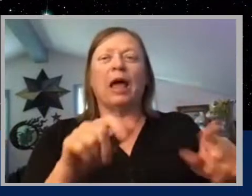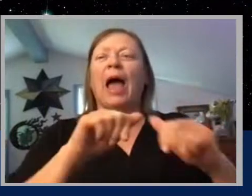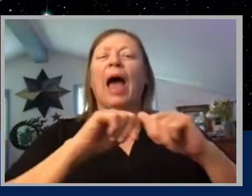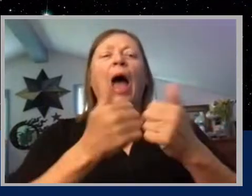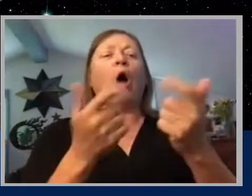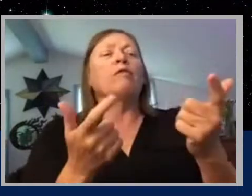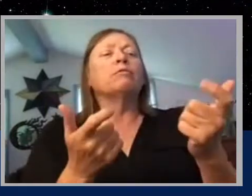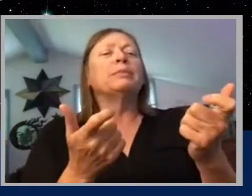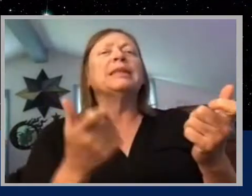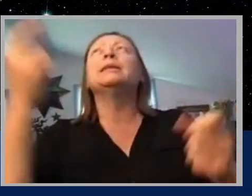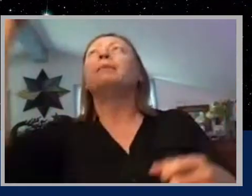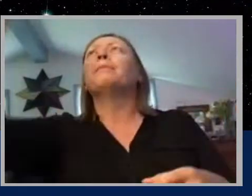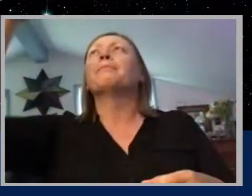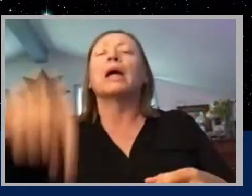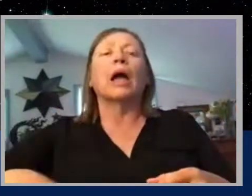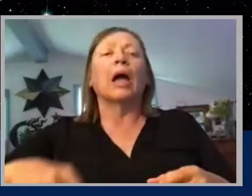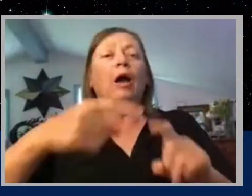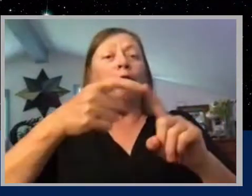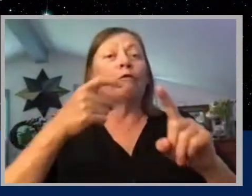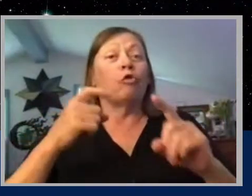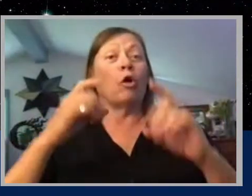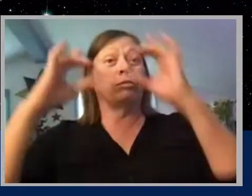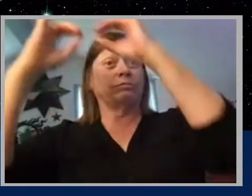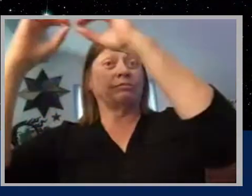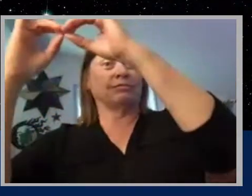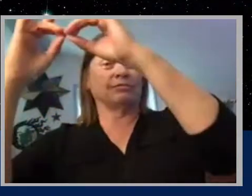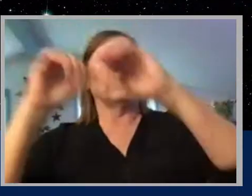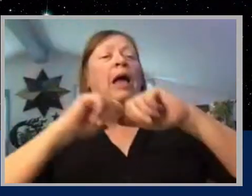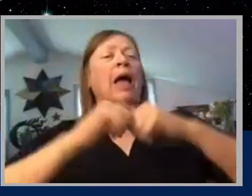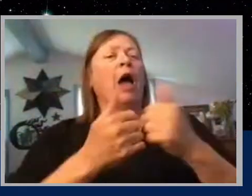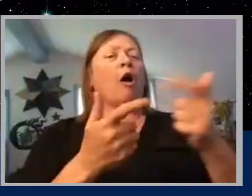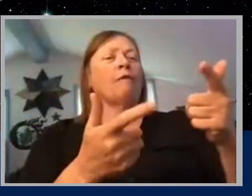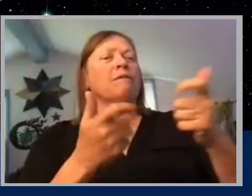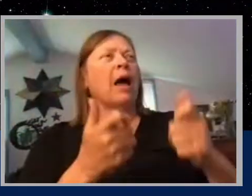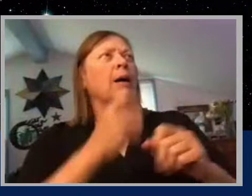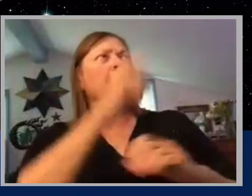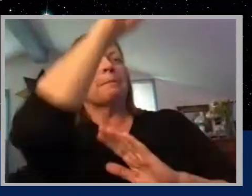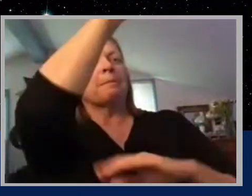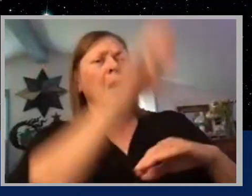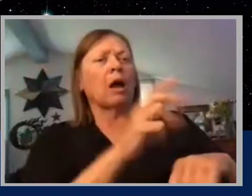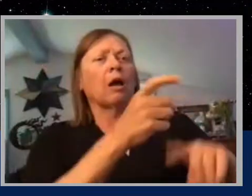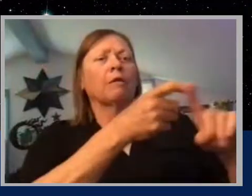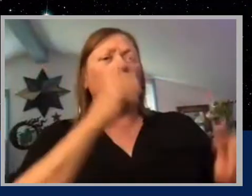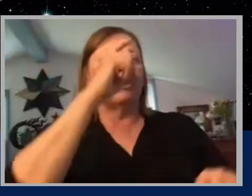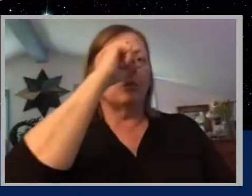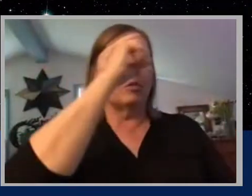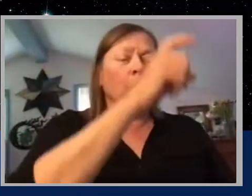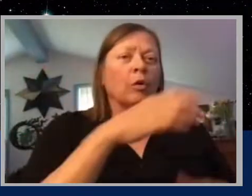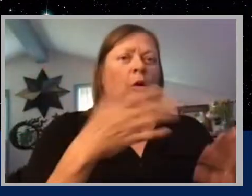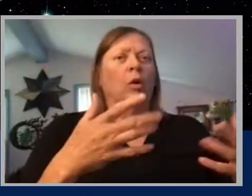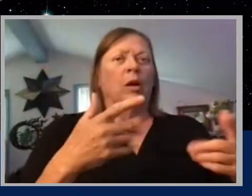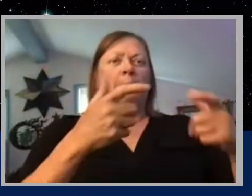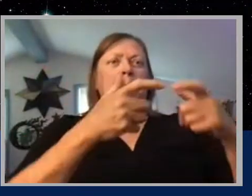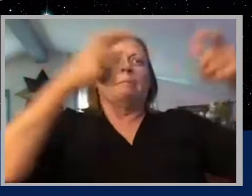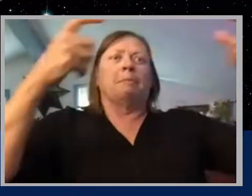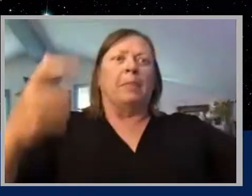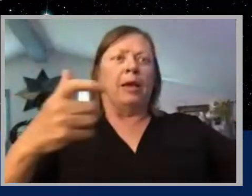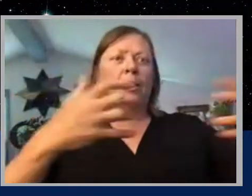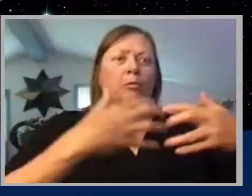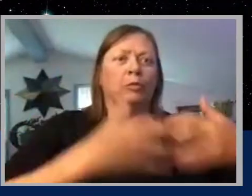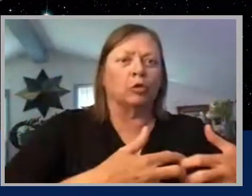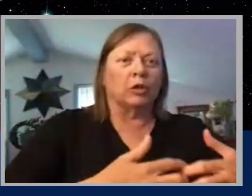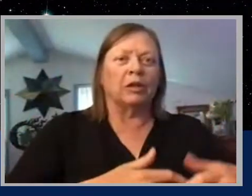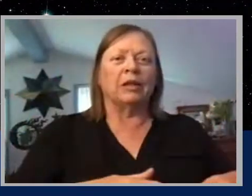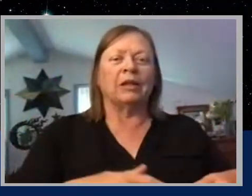speeds. We have different asset requirements. The vehicle is bigger, heavier. And so